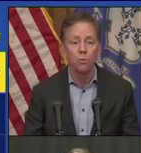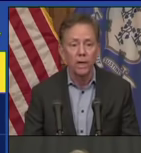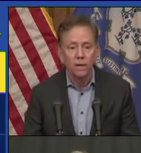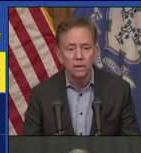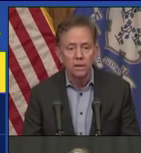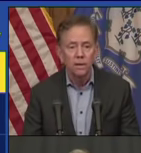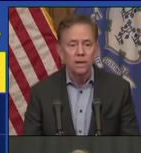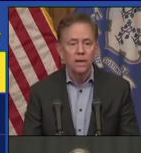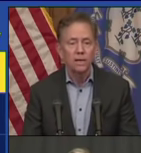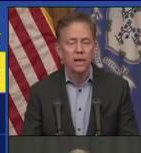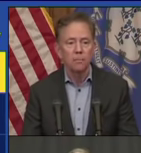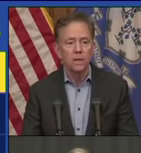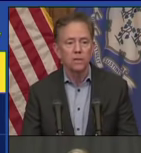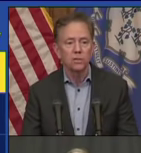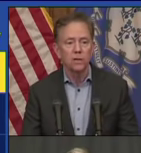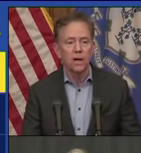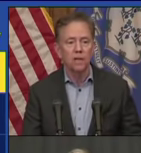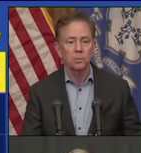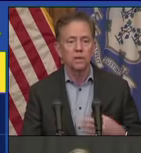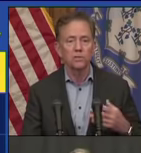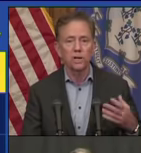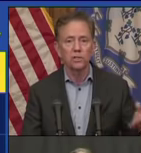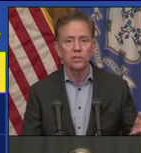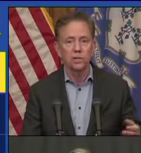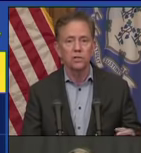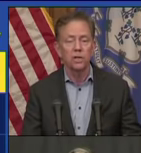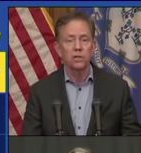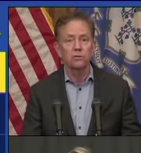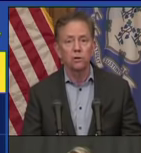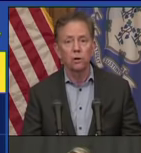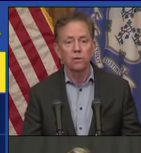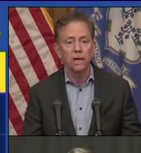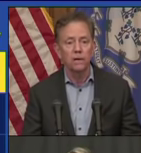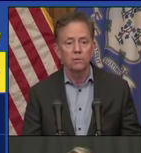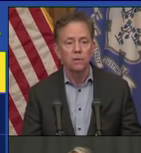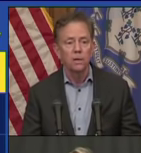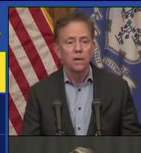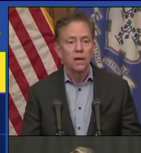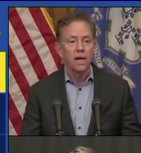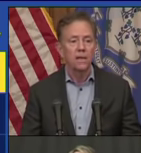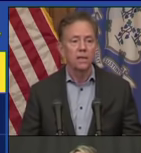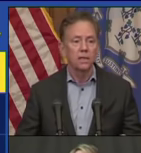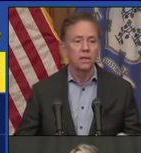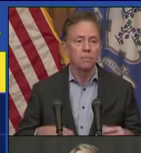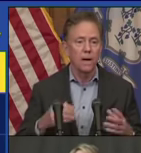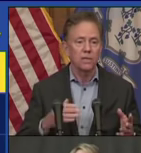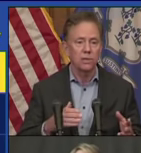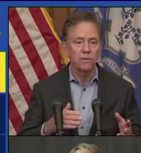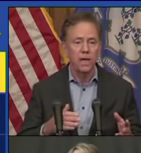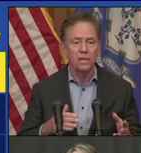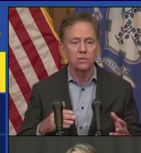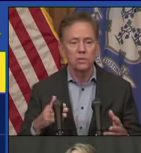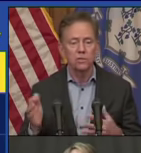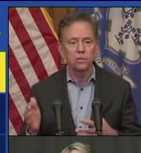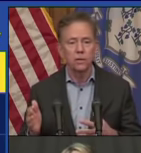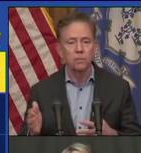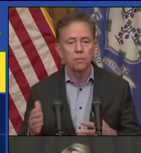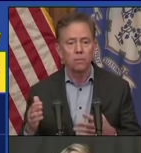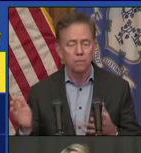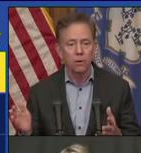over a week. And that means hospitalizations continue to go down, and that the positive